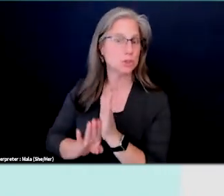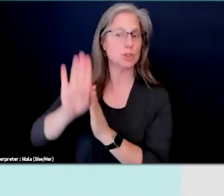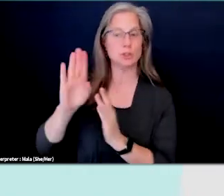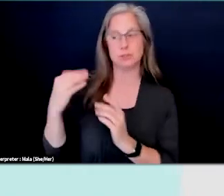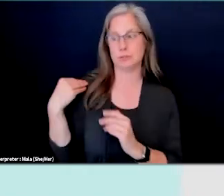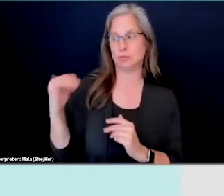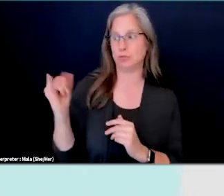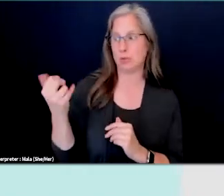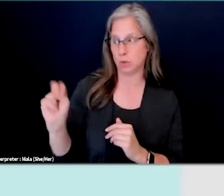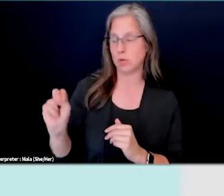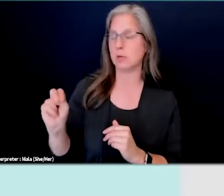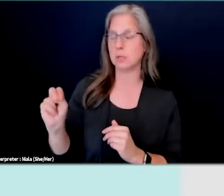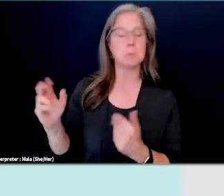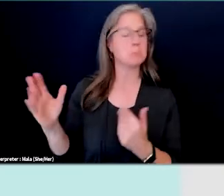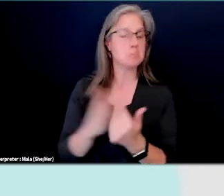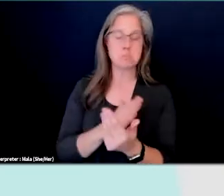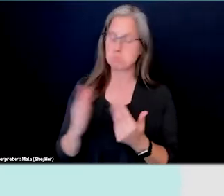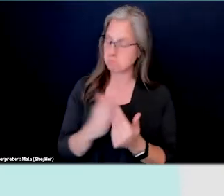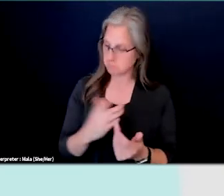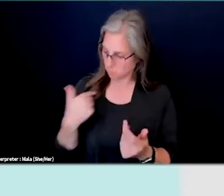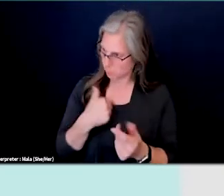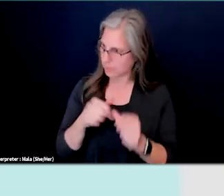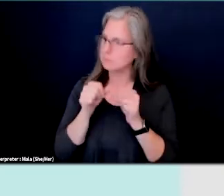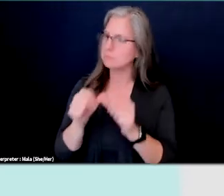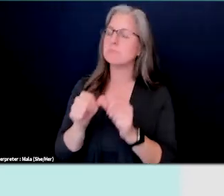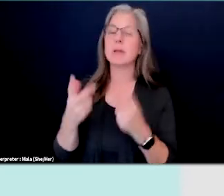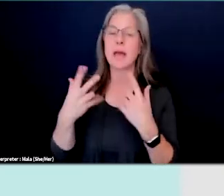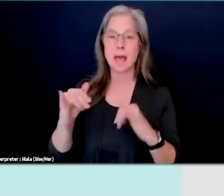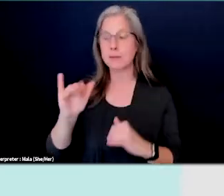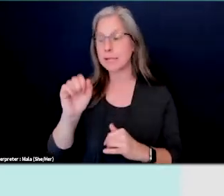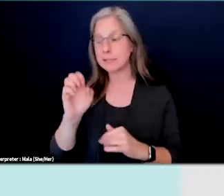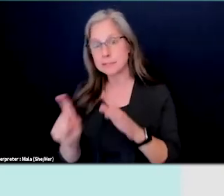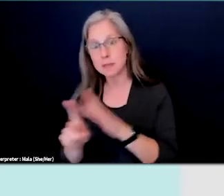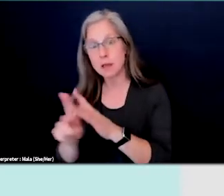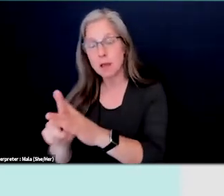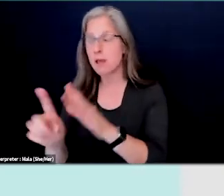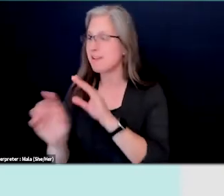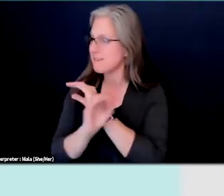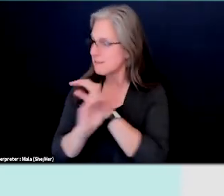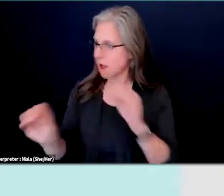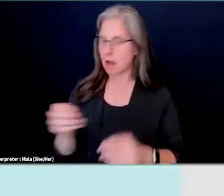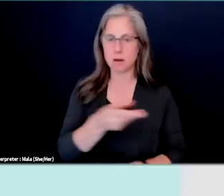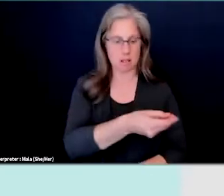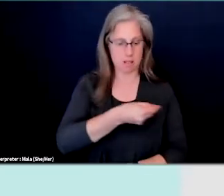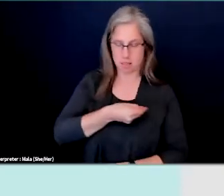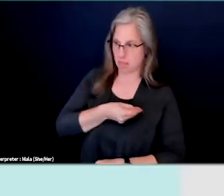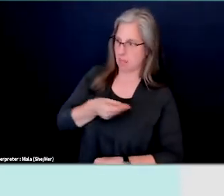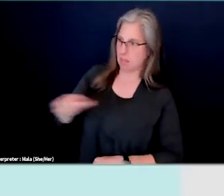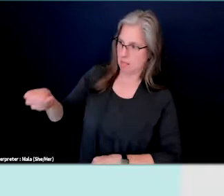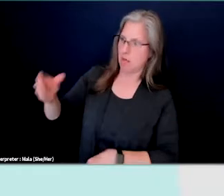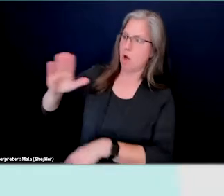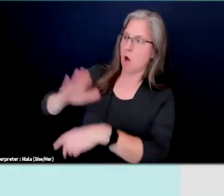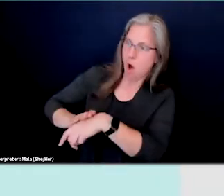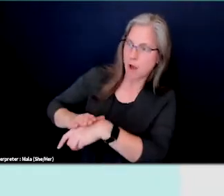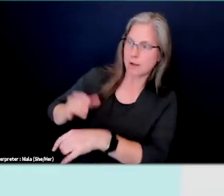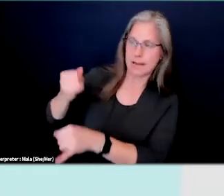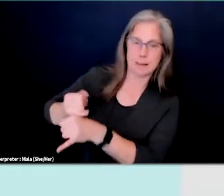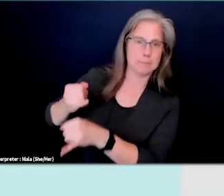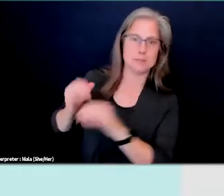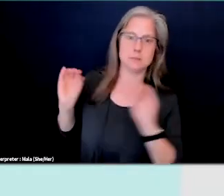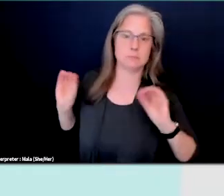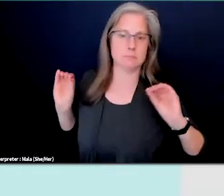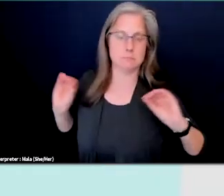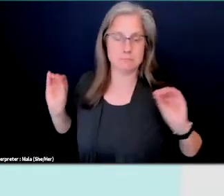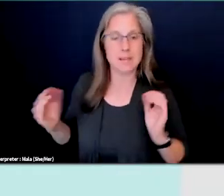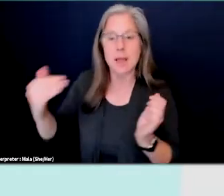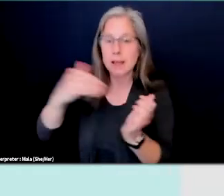is despite the fact that we continue to have cases, none of those have been transmissions on campus. And